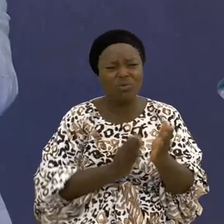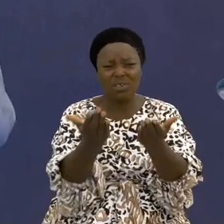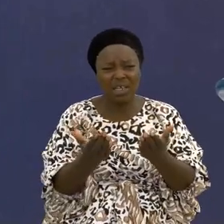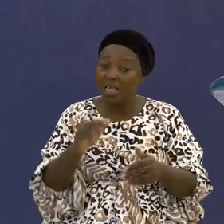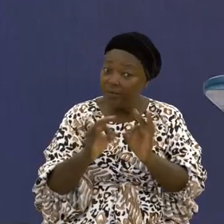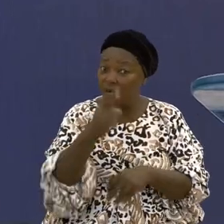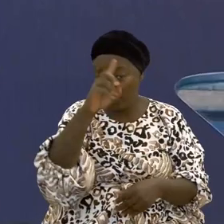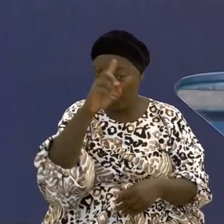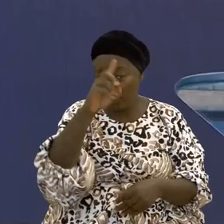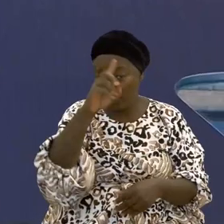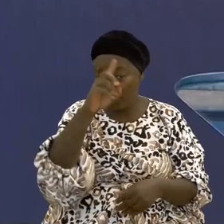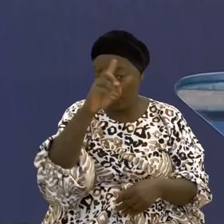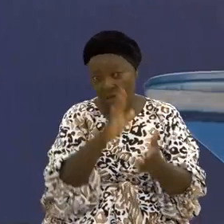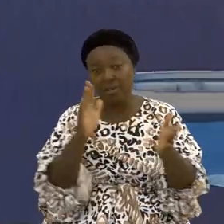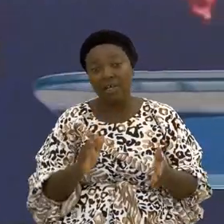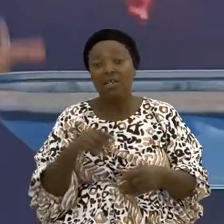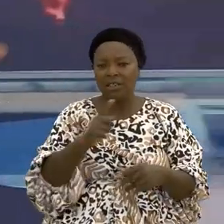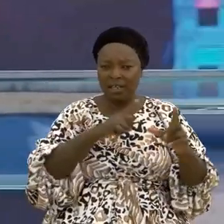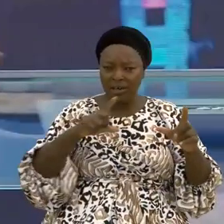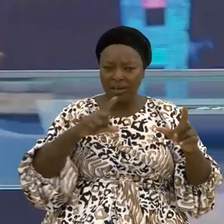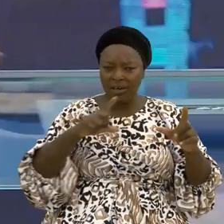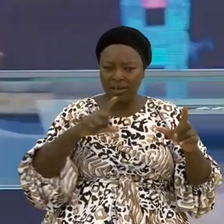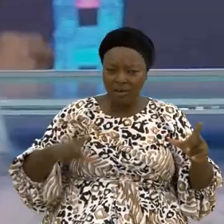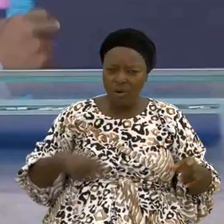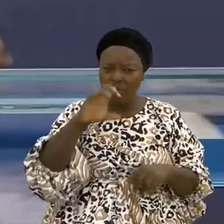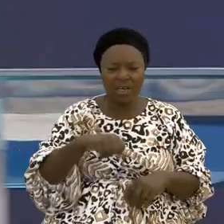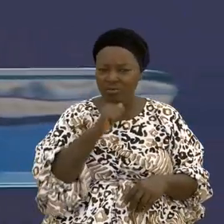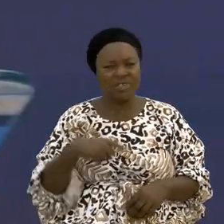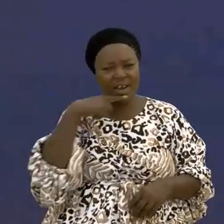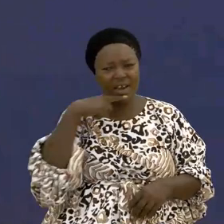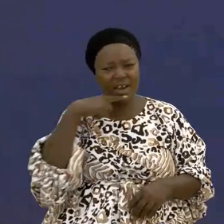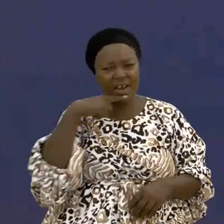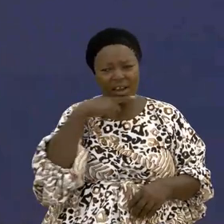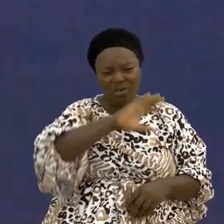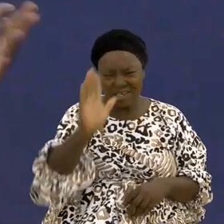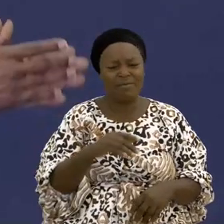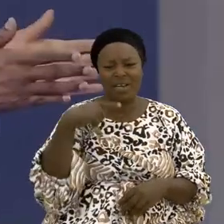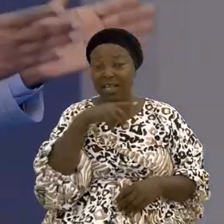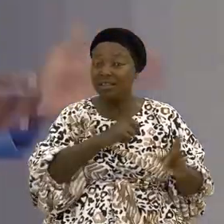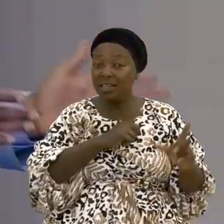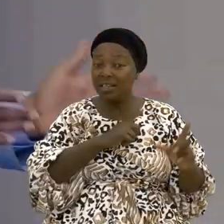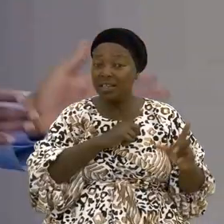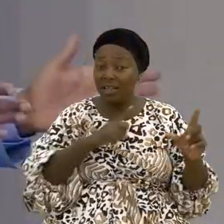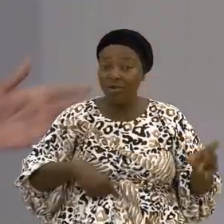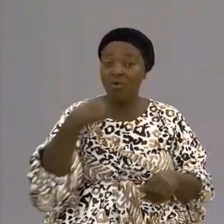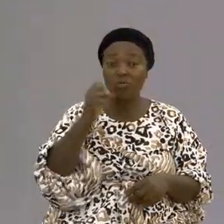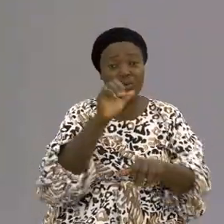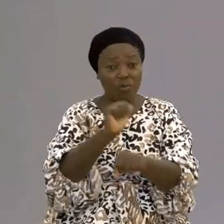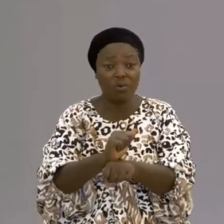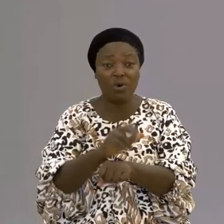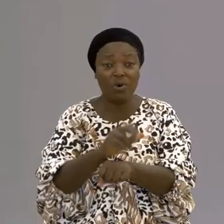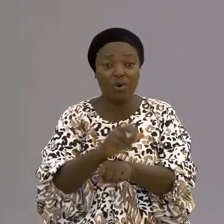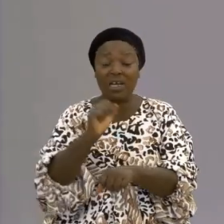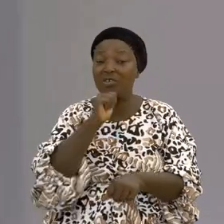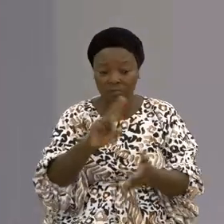if you only believe. The Lord who cannot lie, who never lied, the Lord whose word cannot